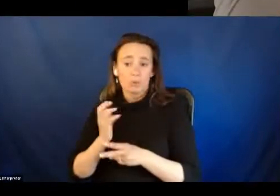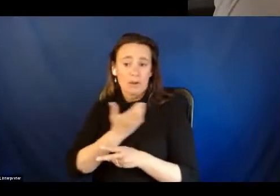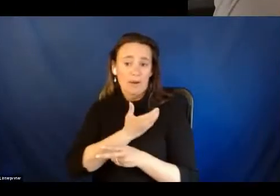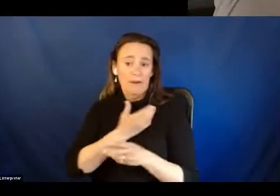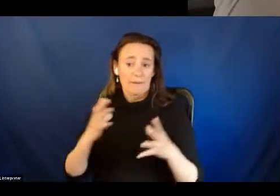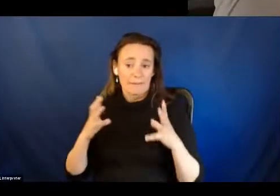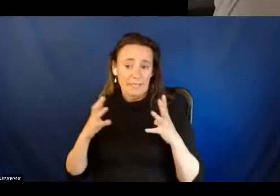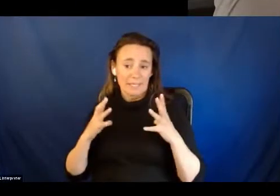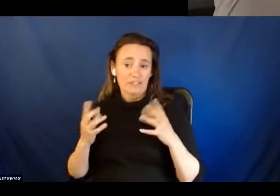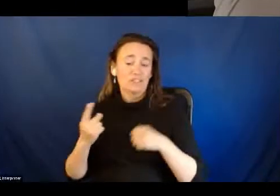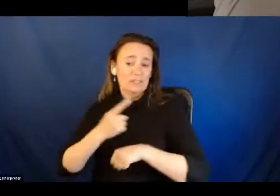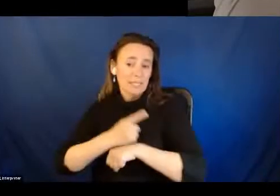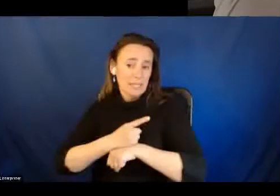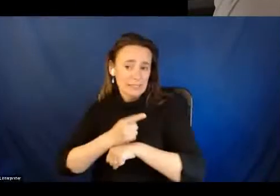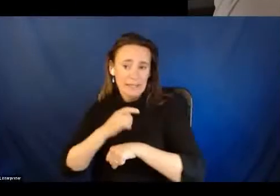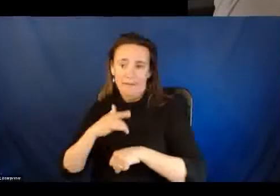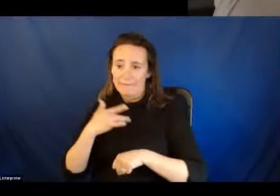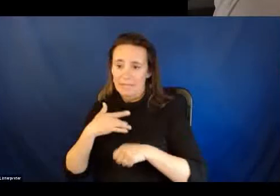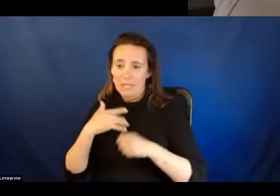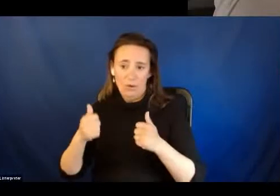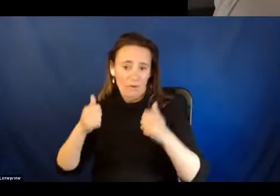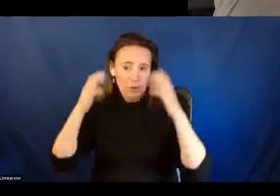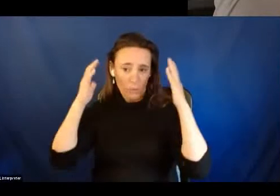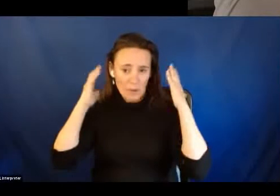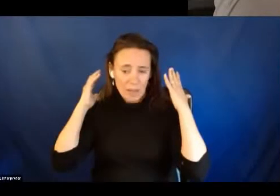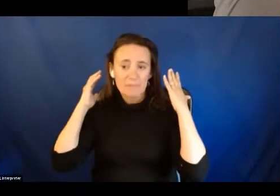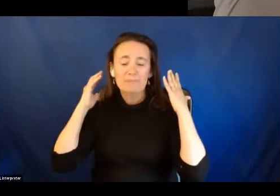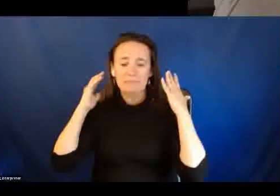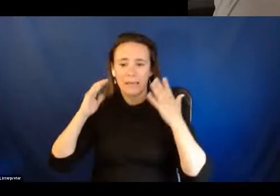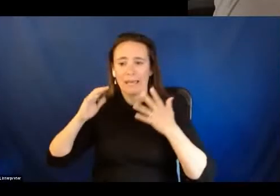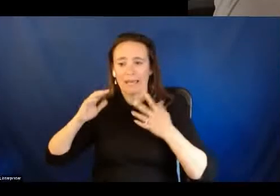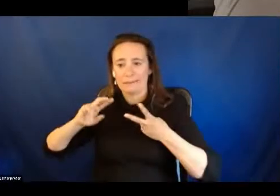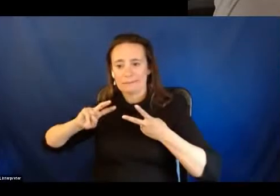by secondary trauma and compassion fatigue.